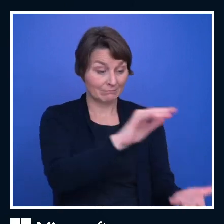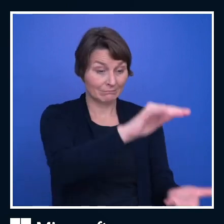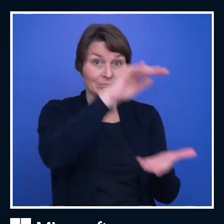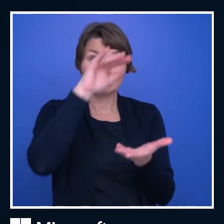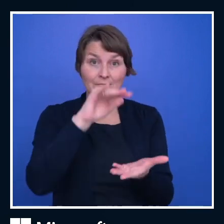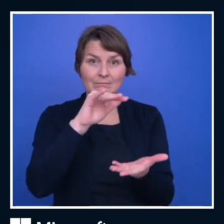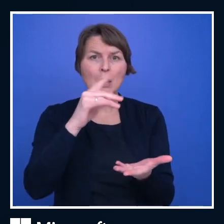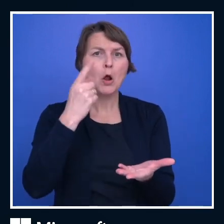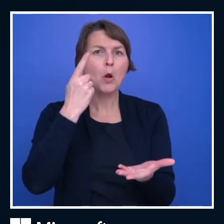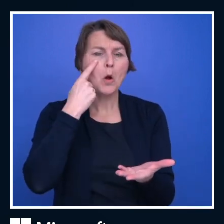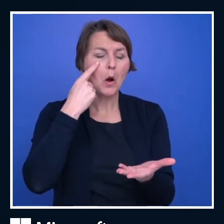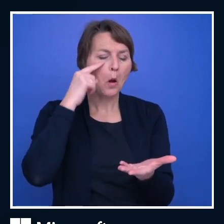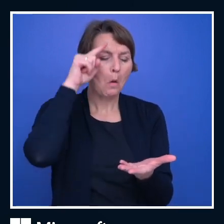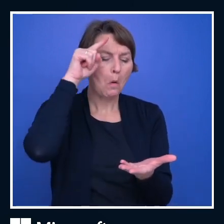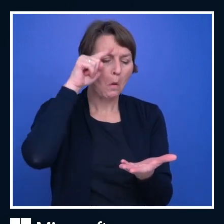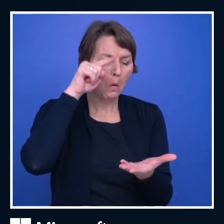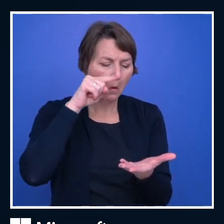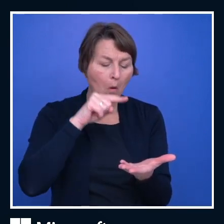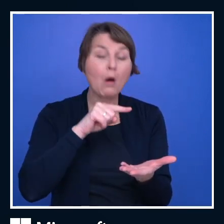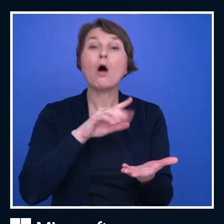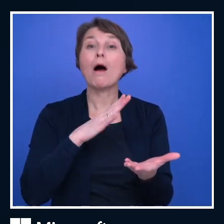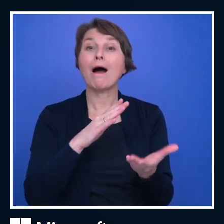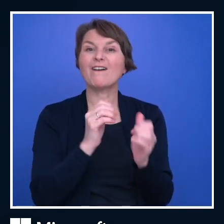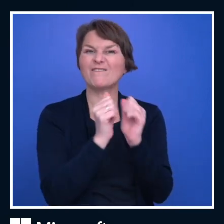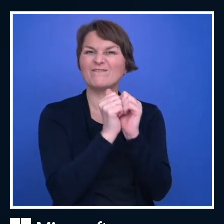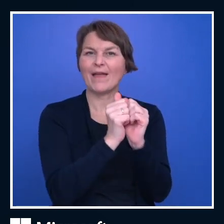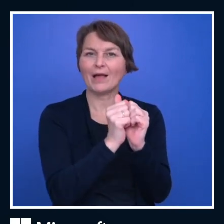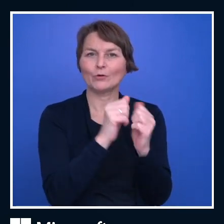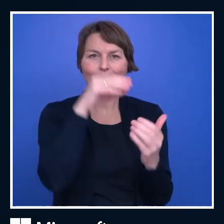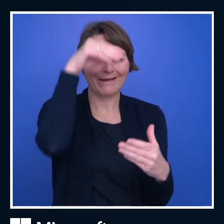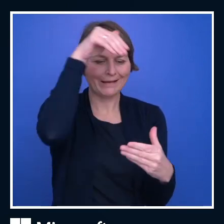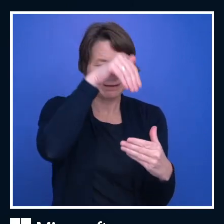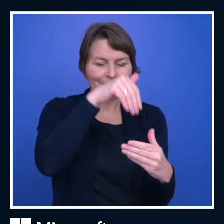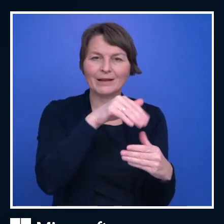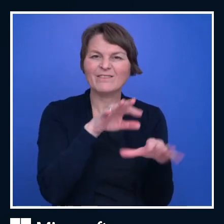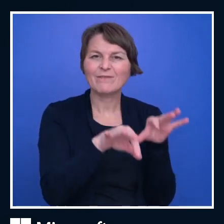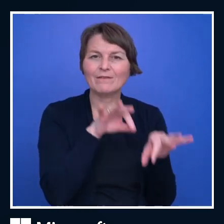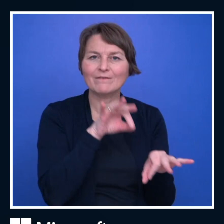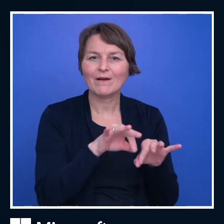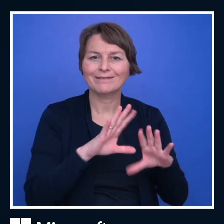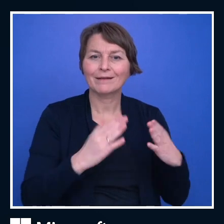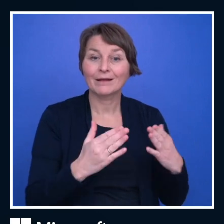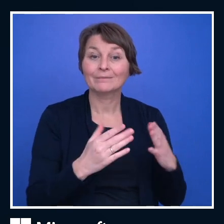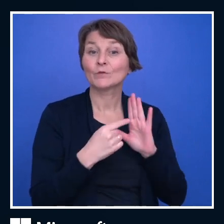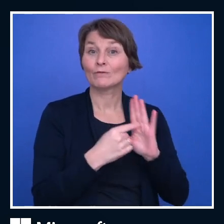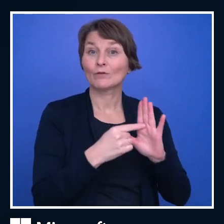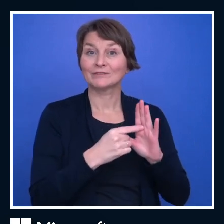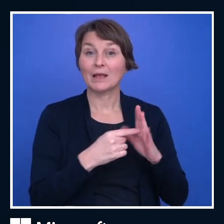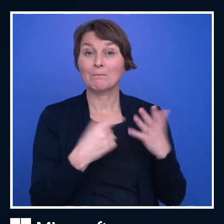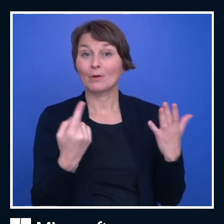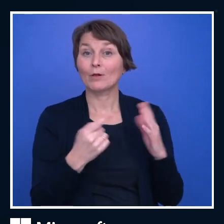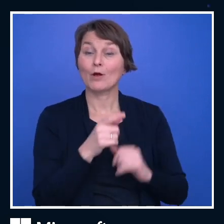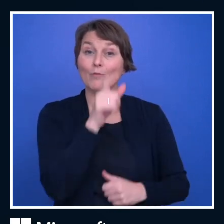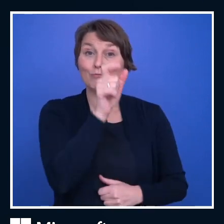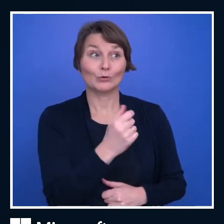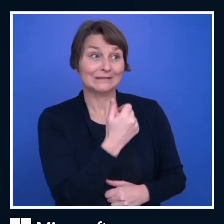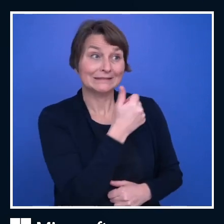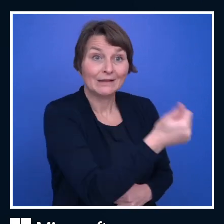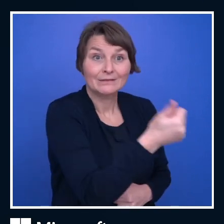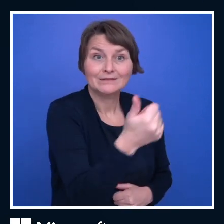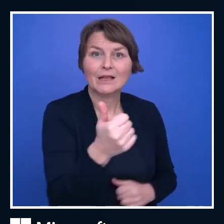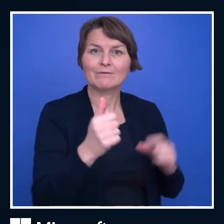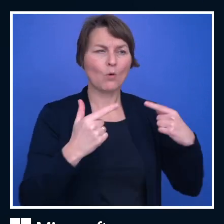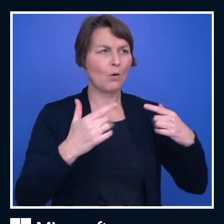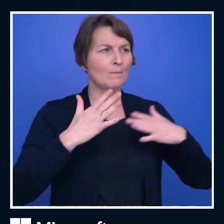to engage your customers or transform products, empowering employees, and improve your operations. One